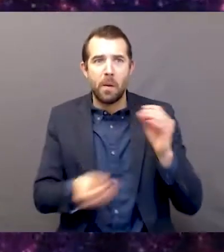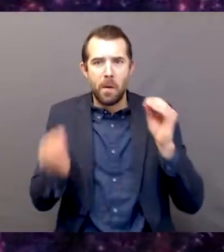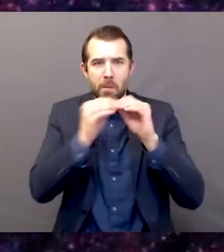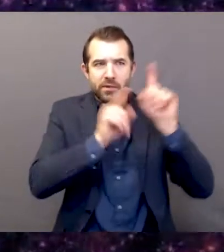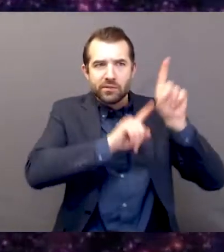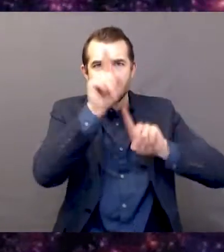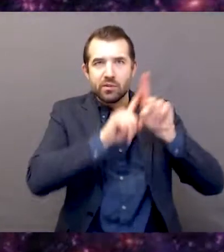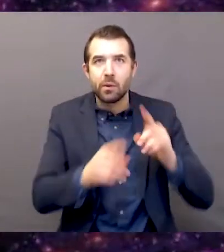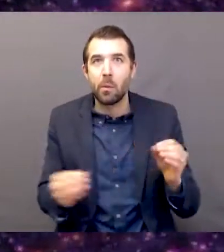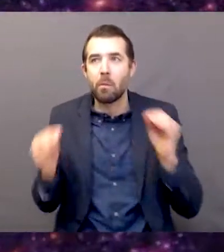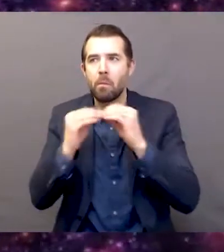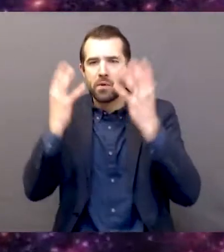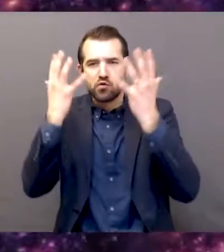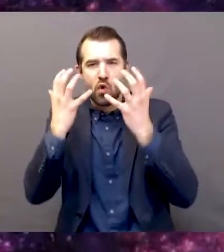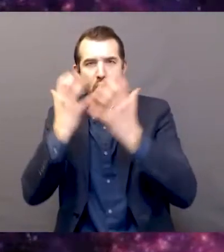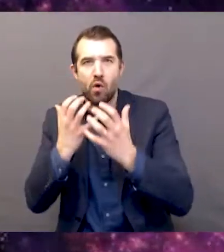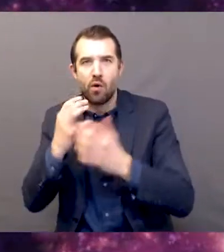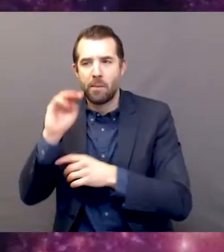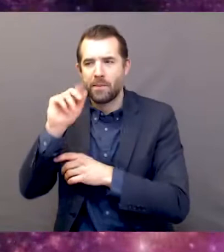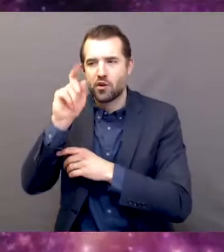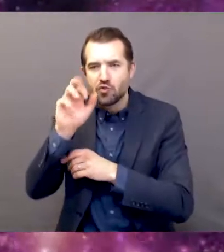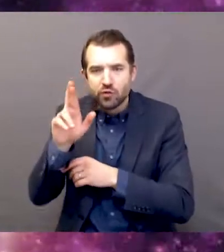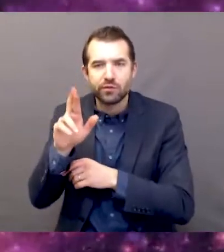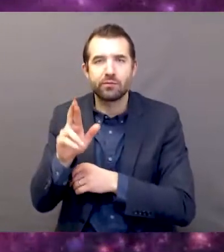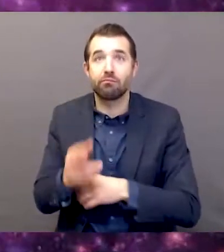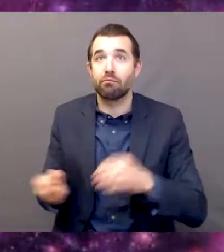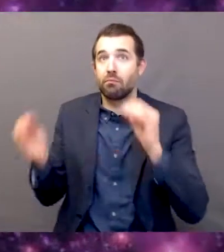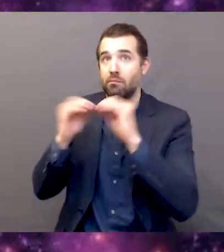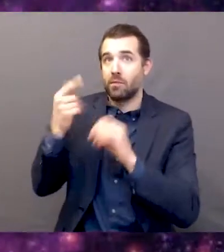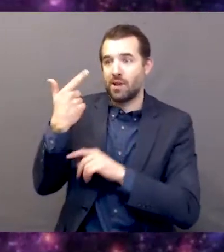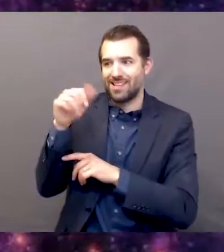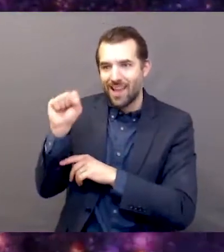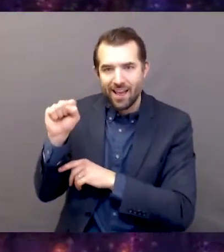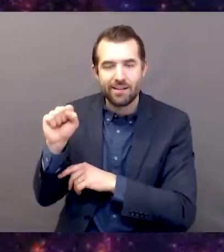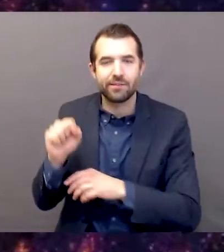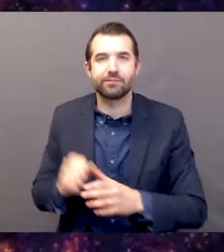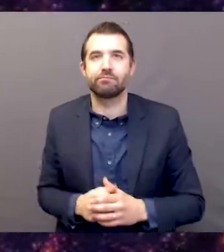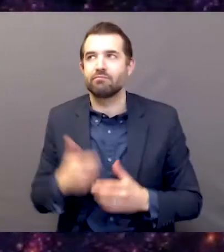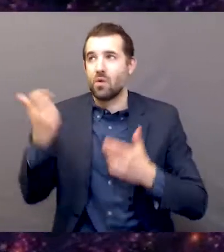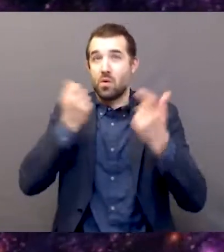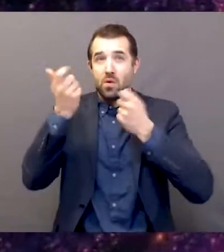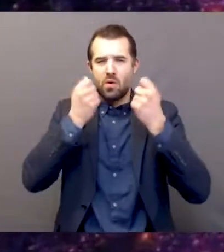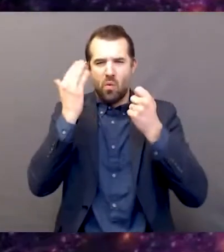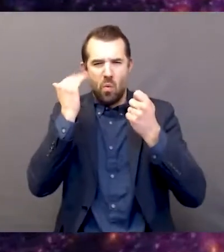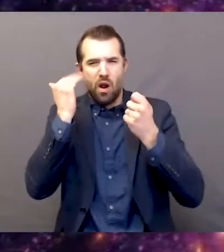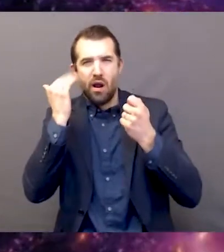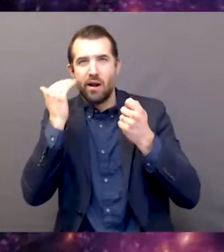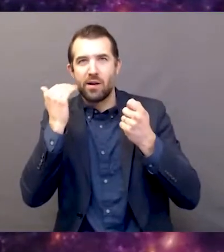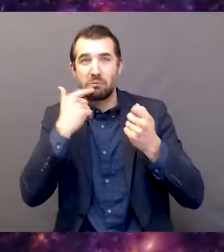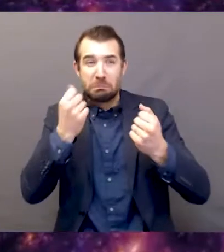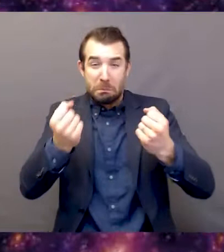matter and more gas. As I said before, but emphasize again, the region where there's more matter than average feel a stronger attraction of